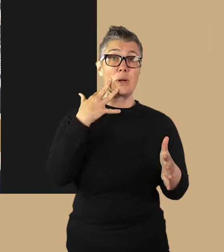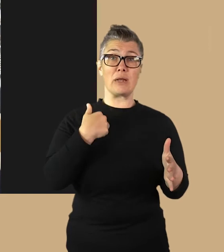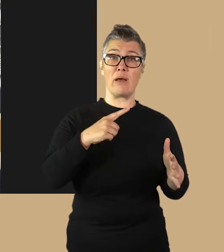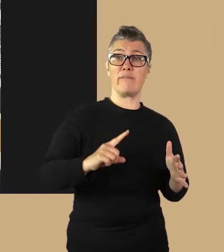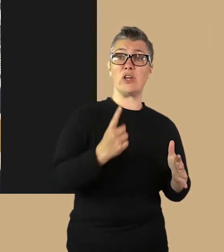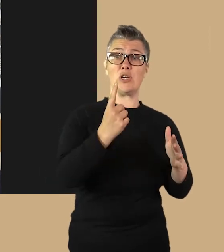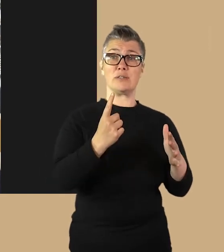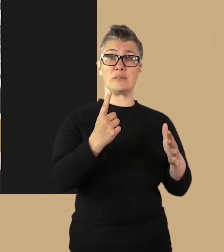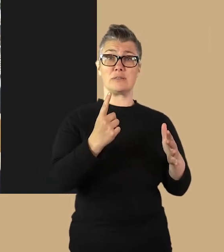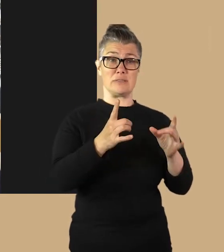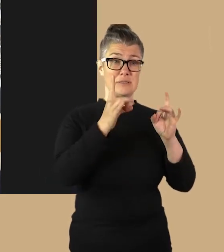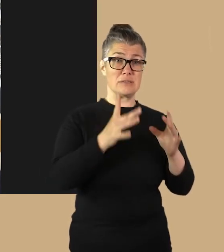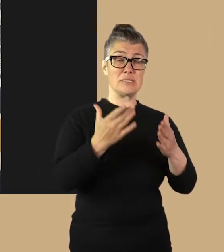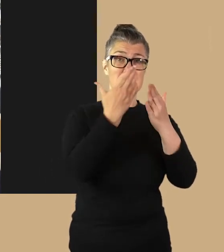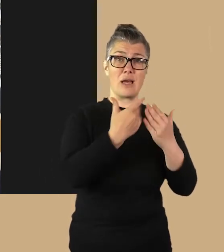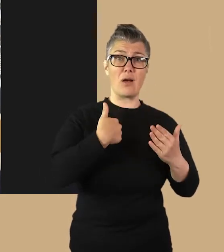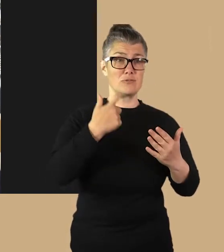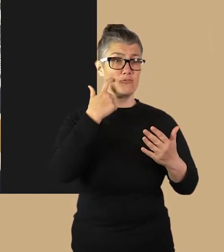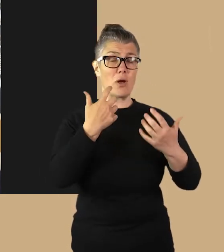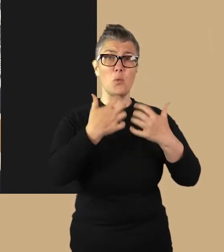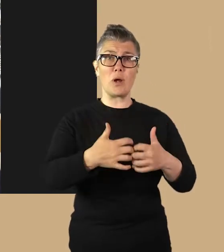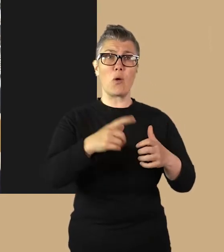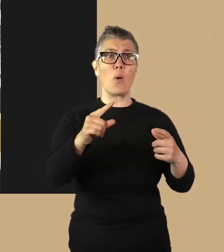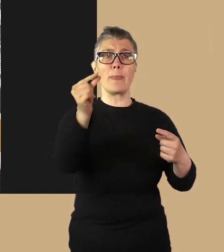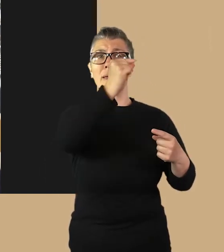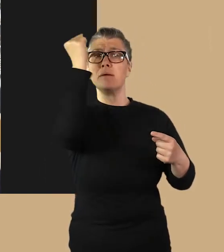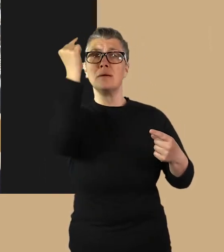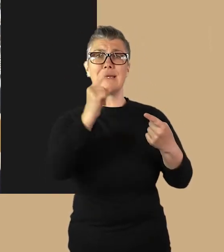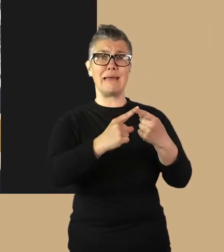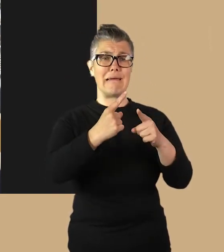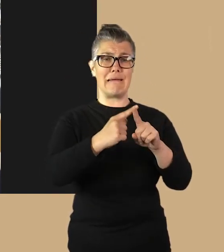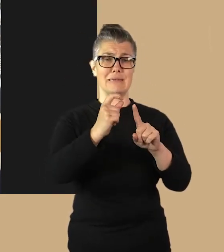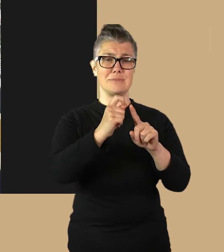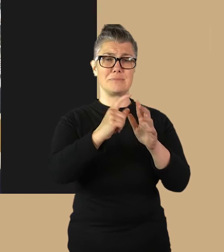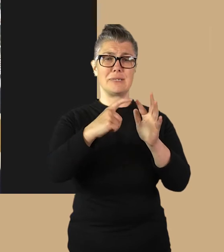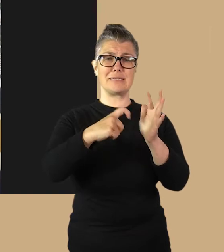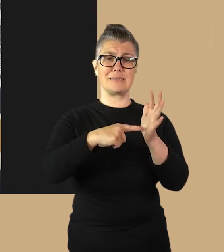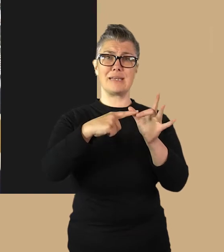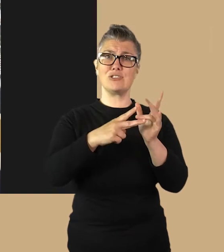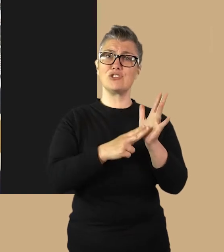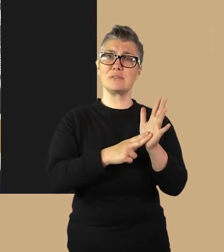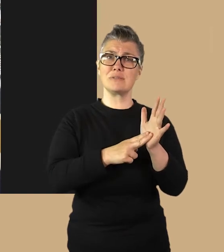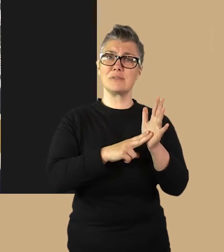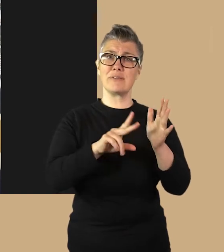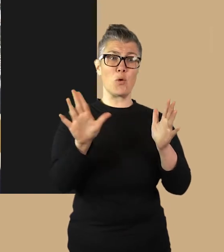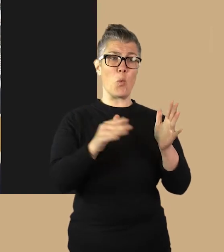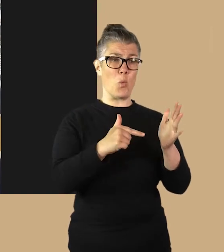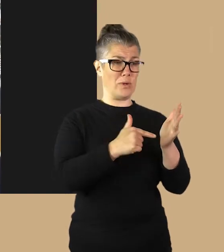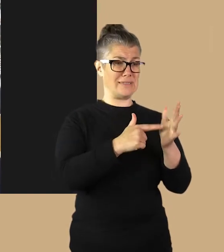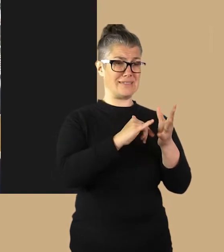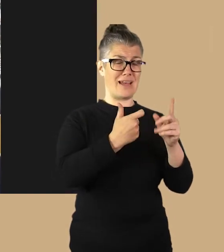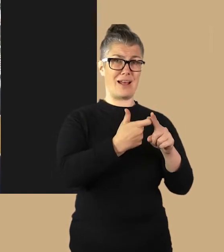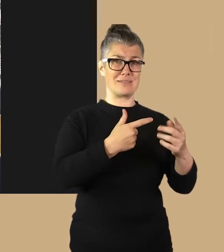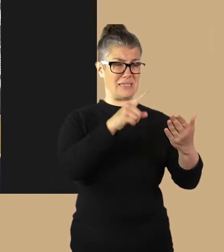studying was actually trying to figure out the expectations. Often, like I felt the assigned tasks, it seemed kind